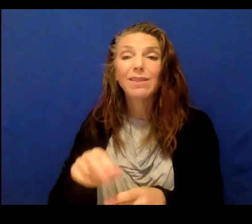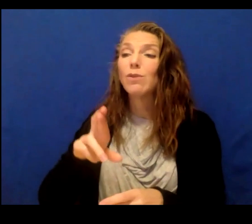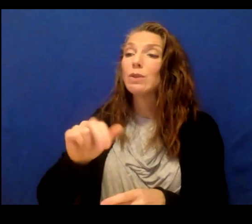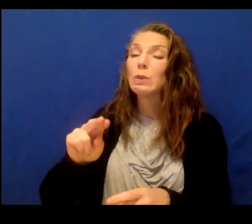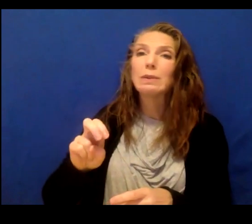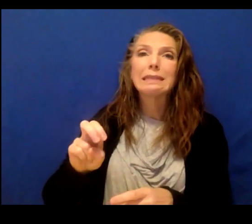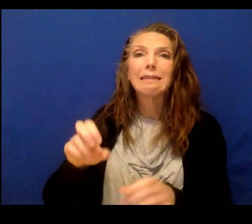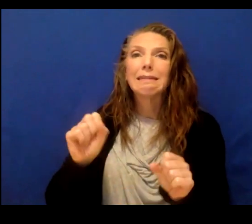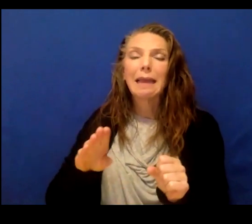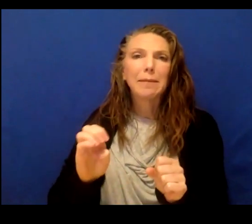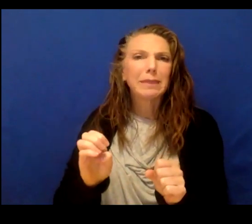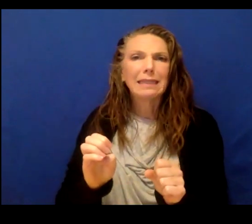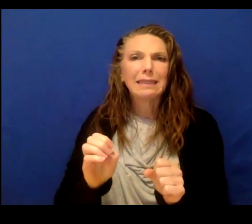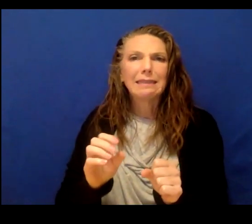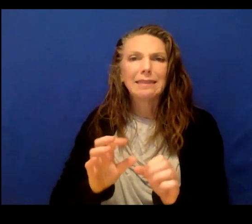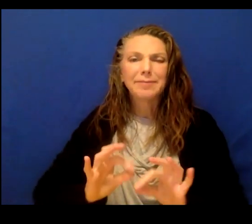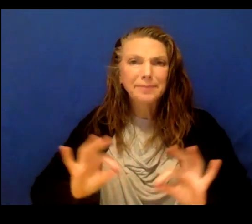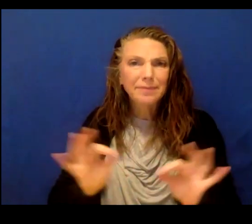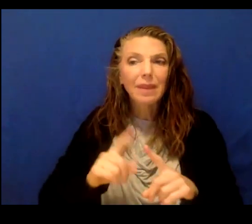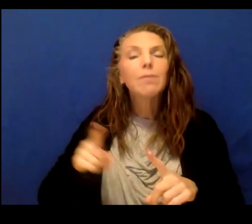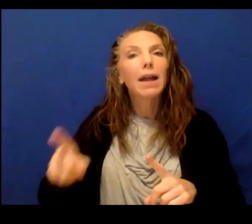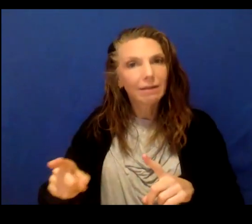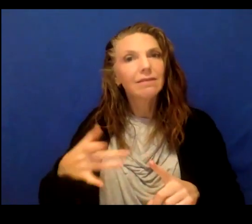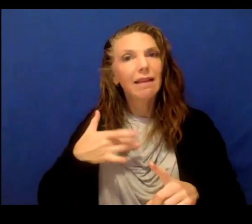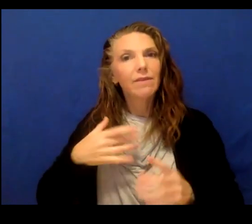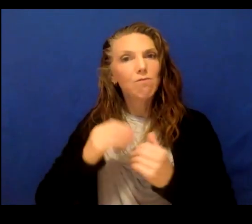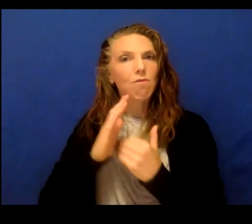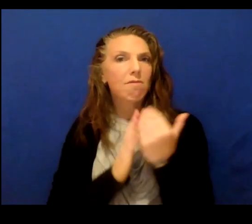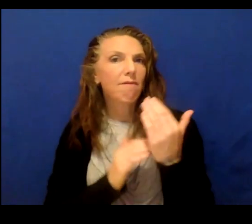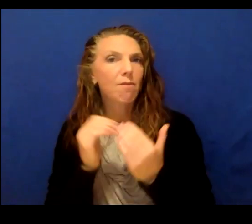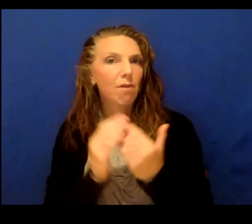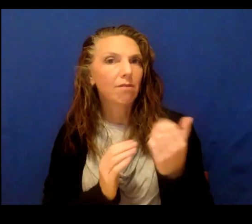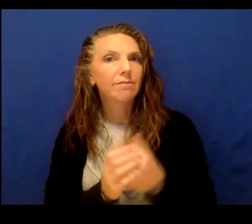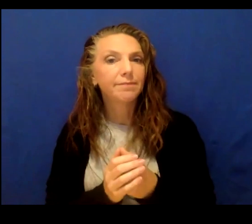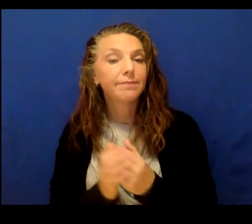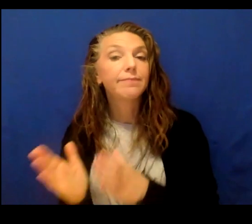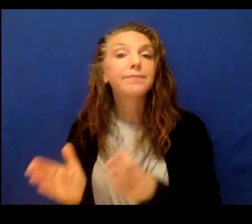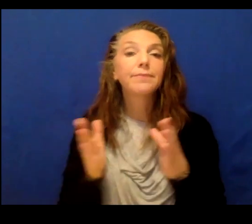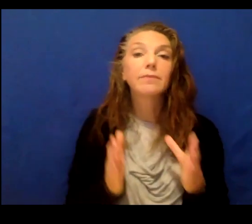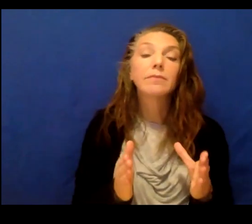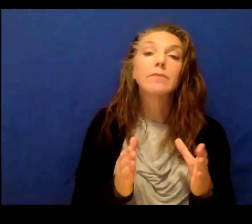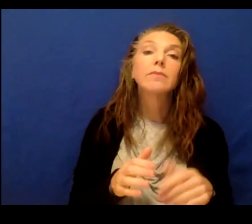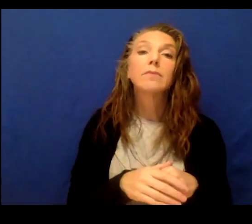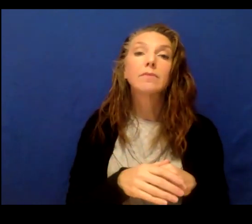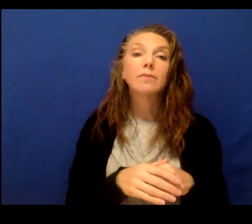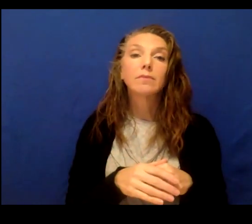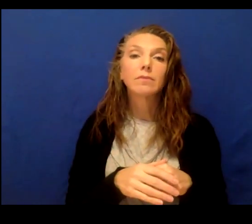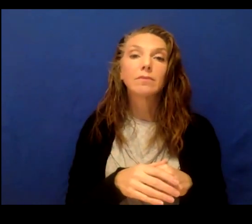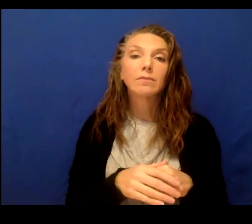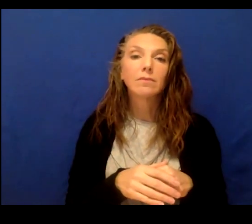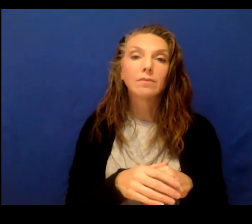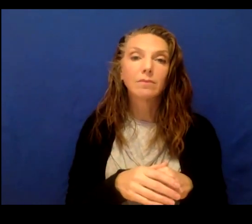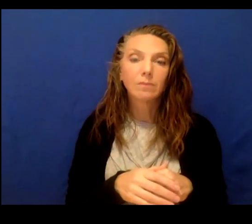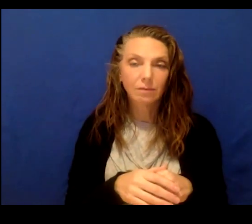routines and steps of the routines during the larger parts of their day. And the other important point to make here is that there's